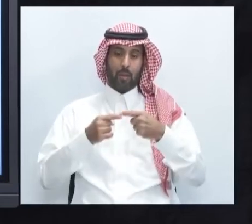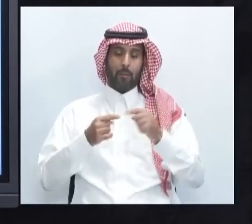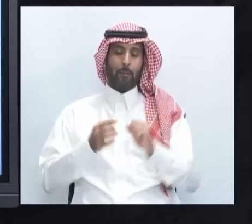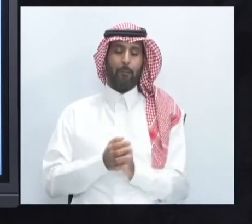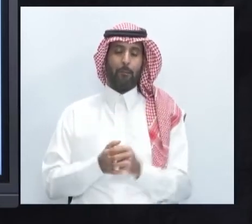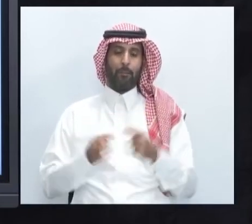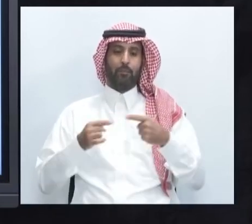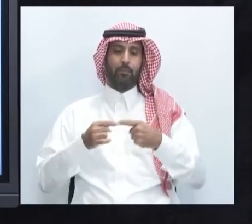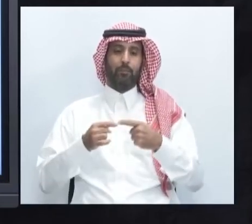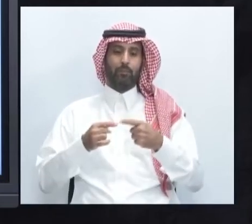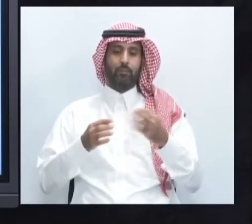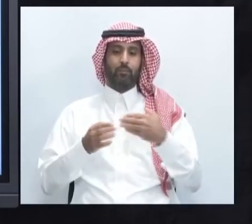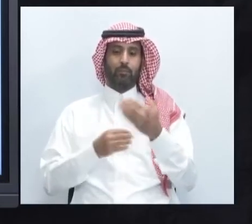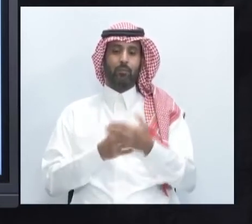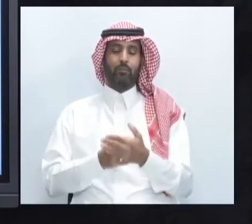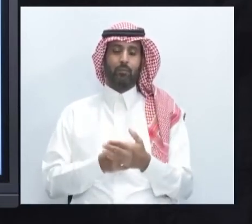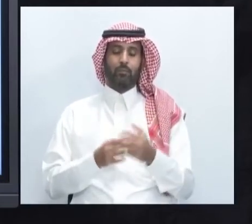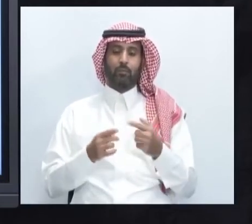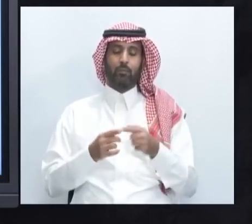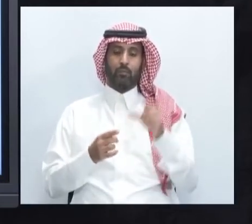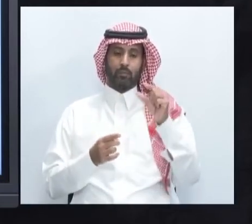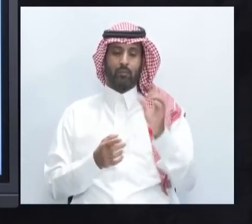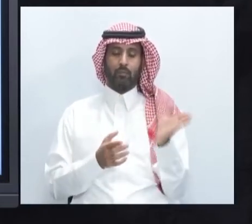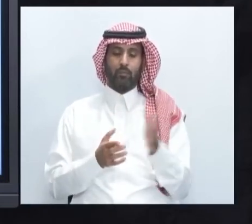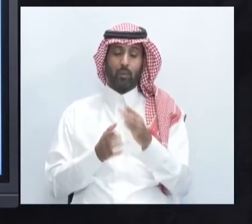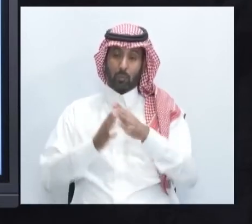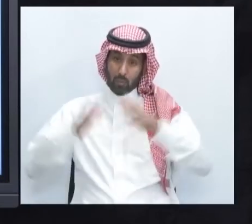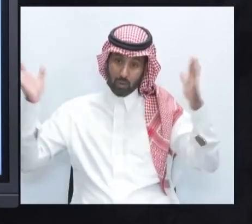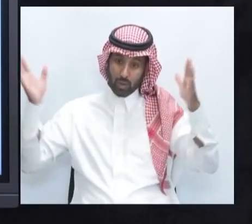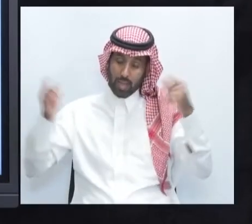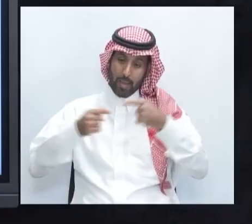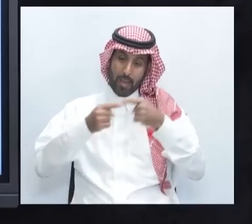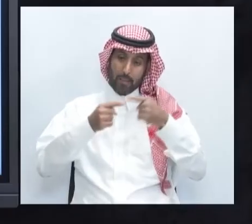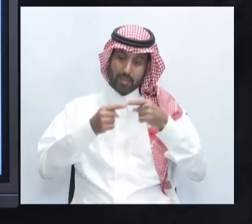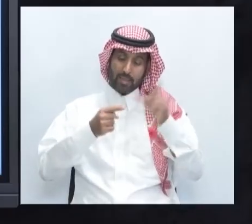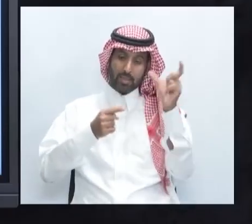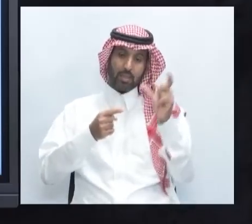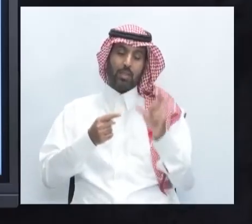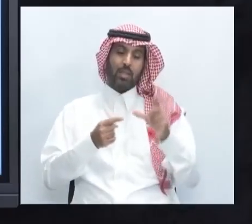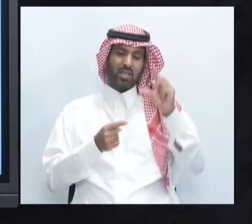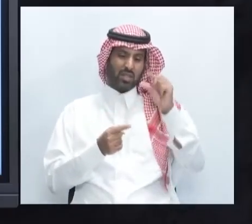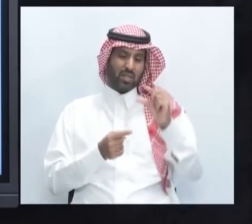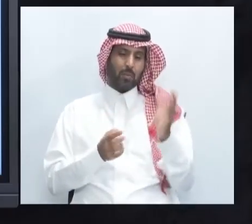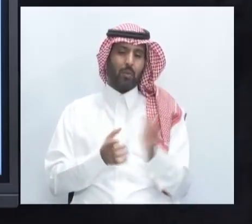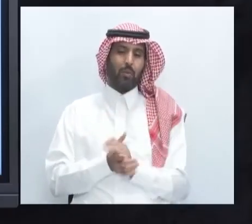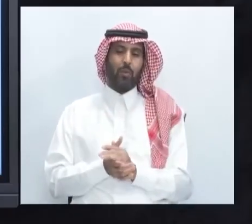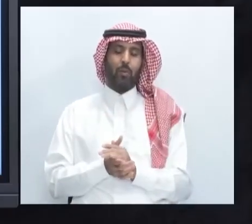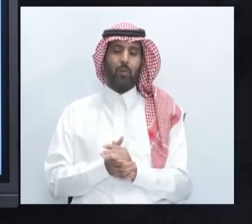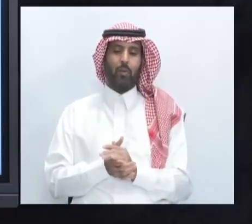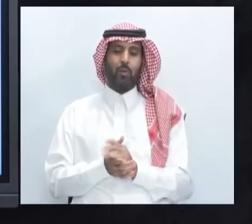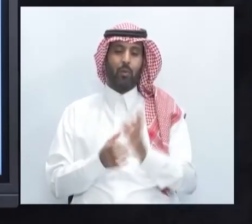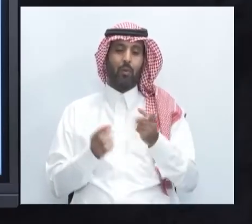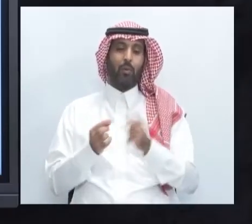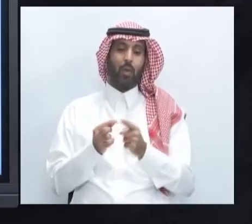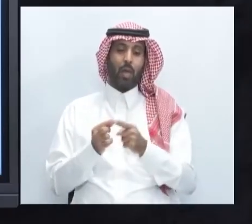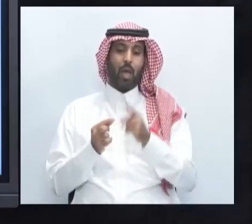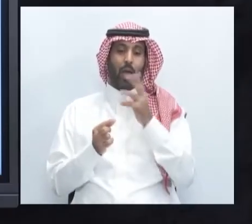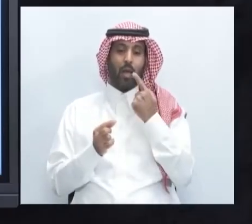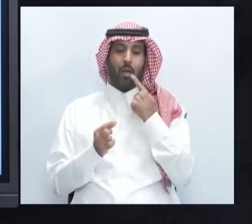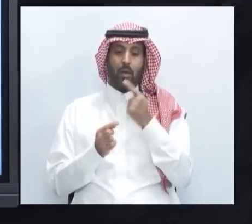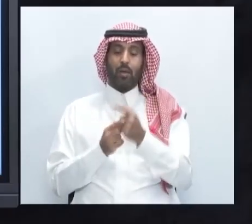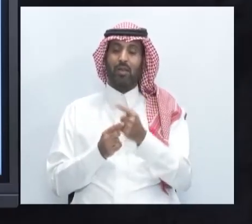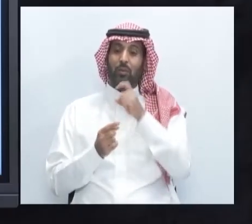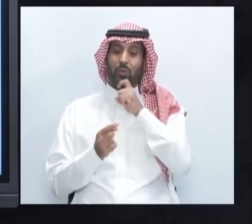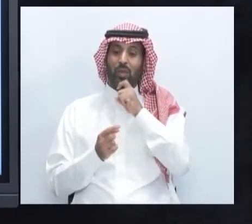The opposite of big. So do the opposite. Okay. What is the opposite of